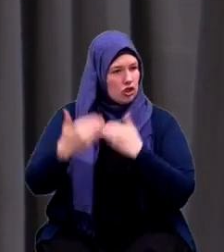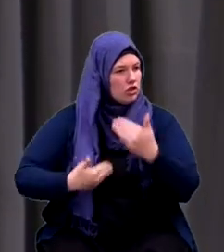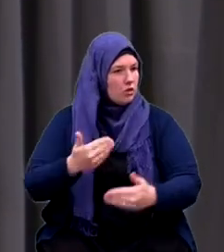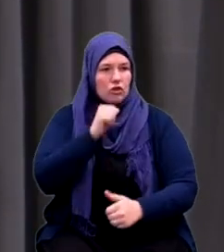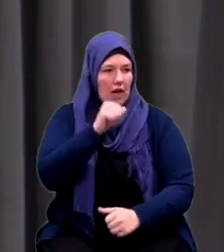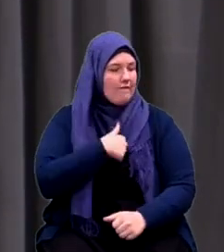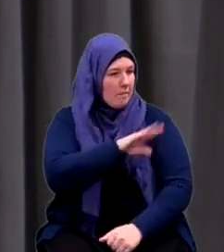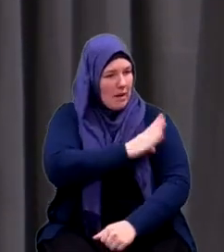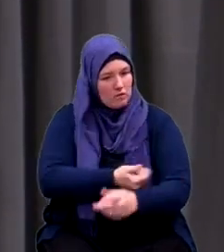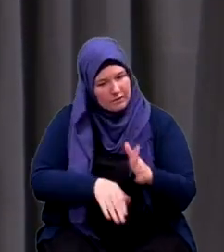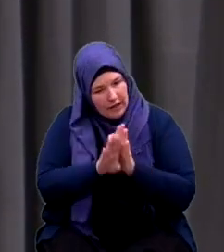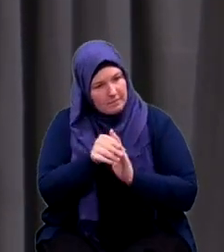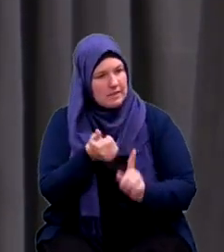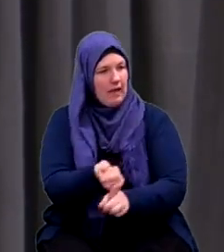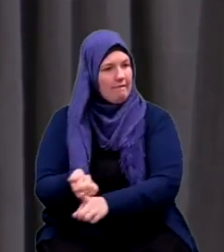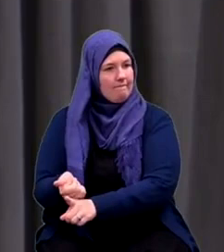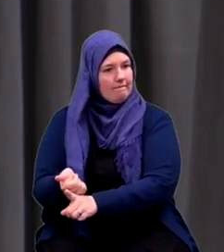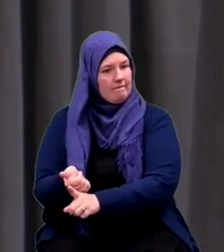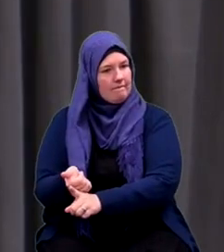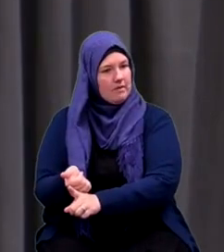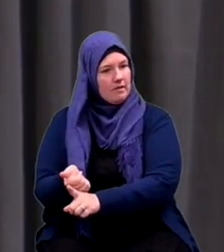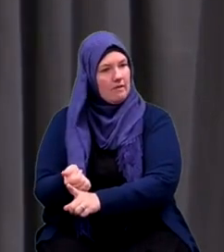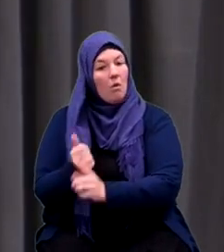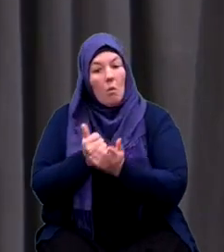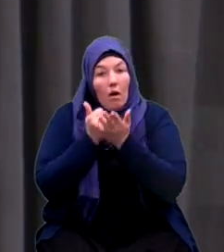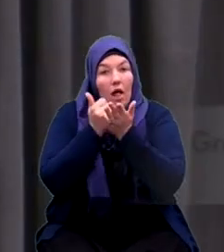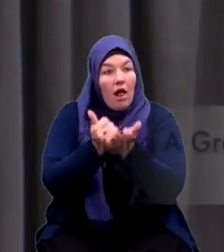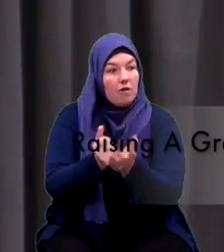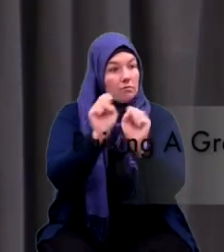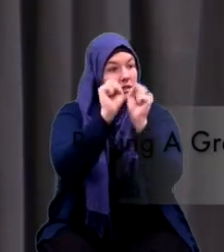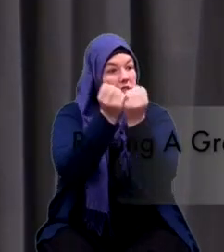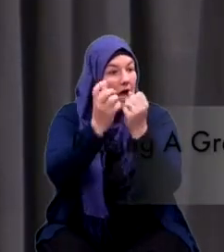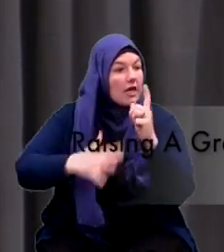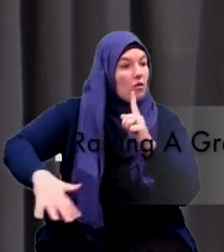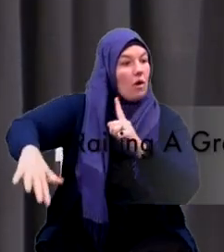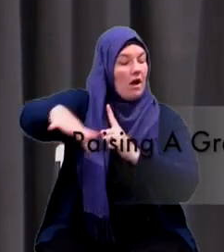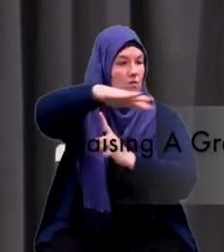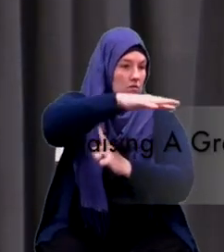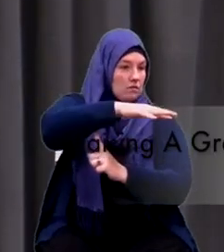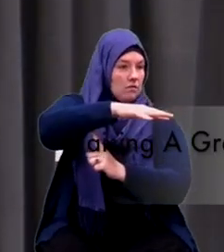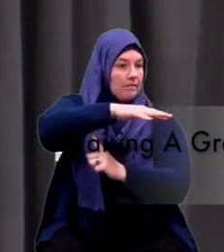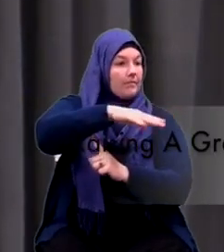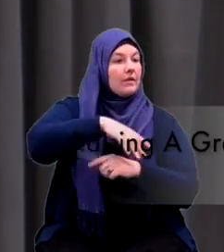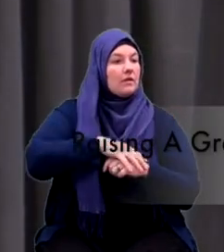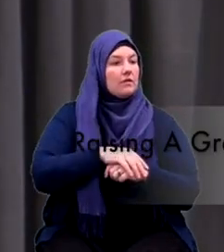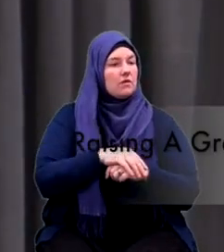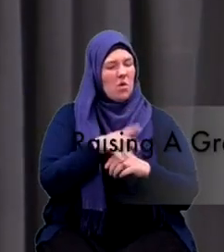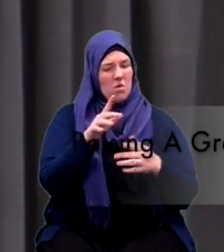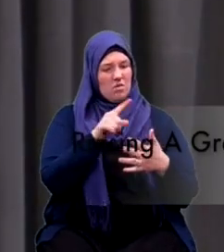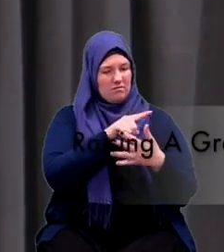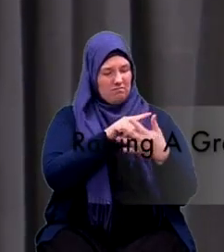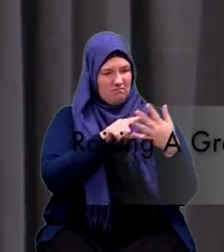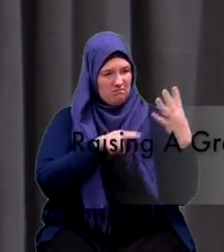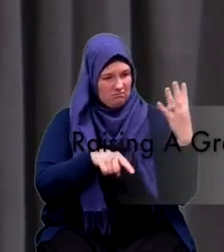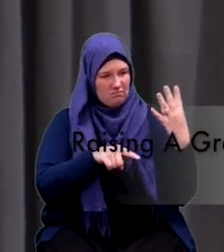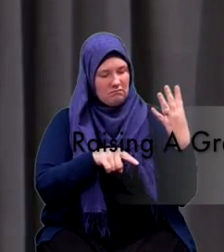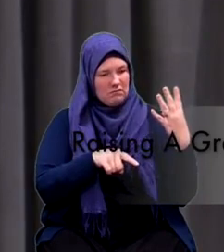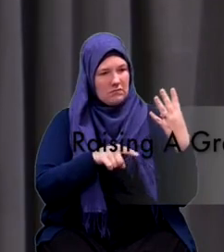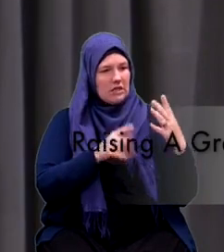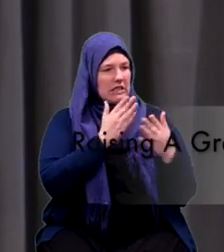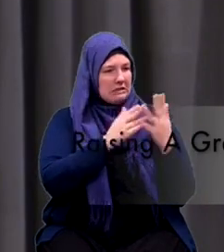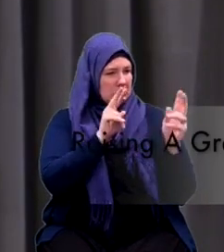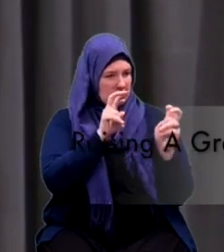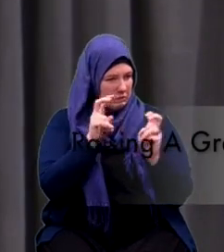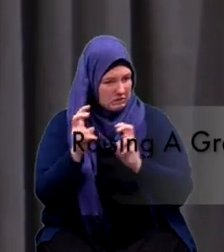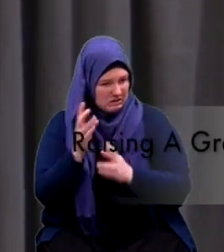to develop itself, let alone to help the society around us. So I will stop with those few